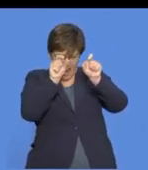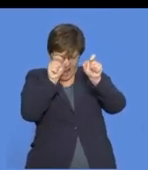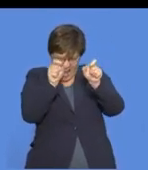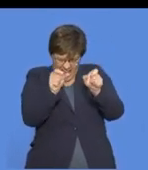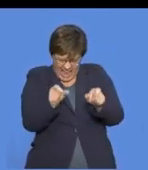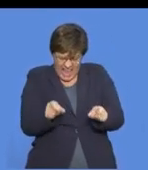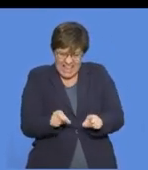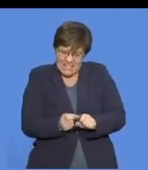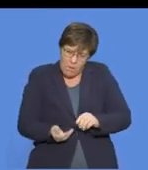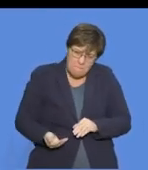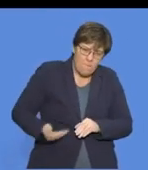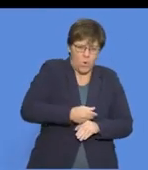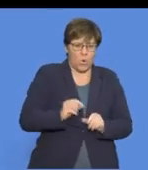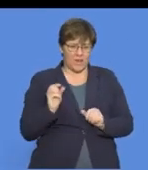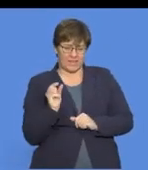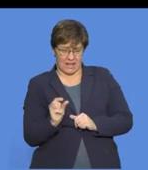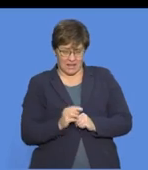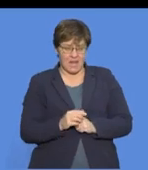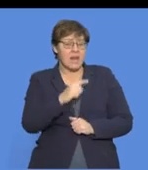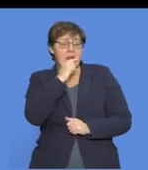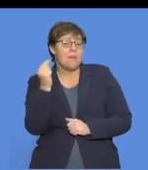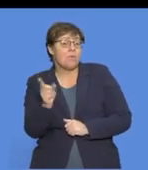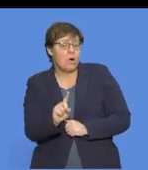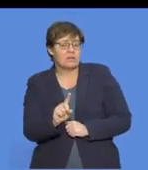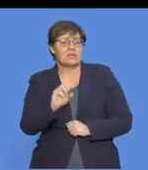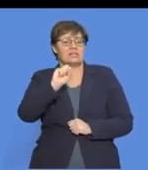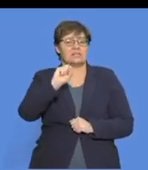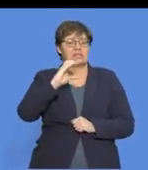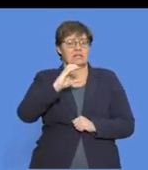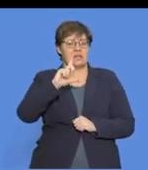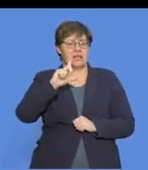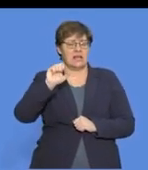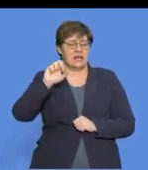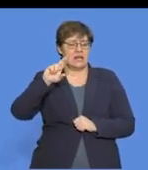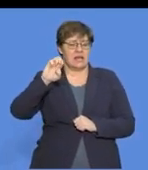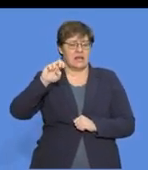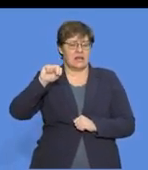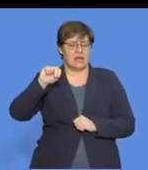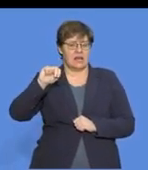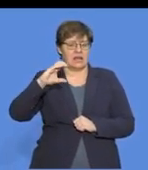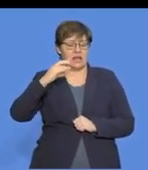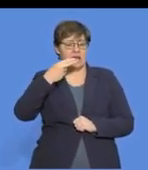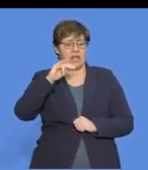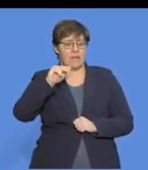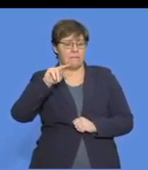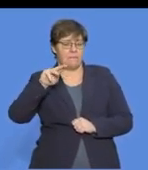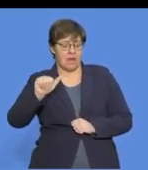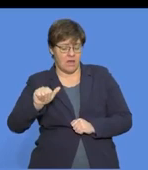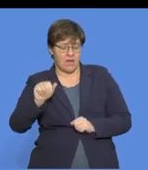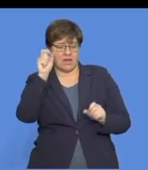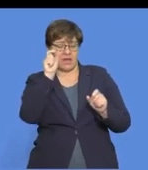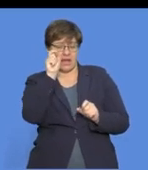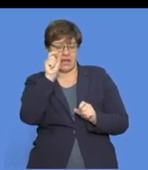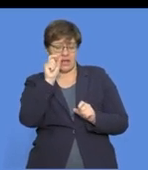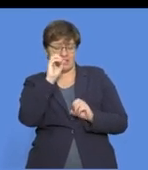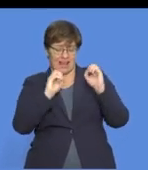called Sclerenchyma cells, and they have very thick walls, and also they